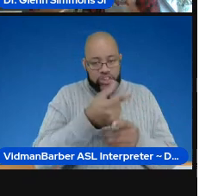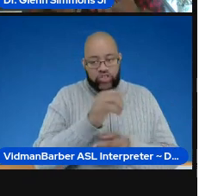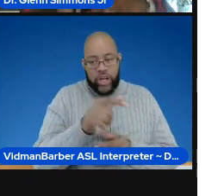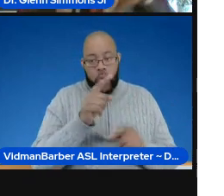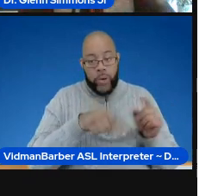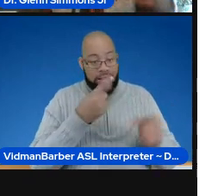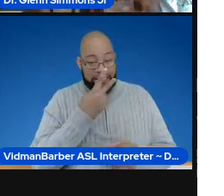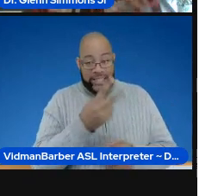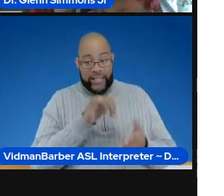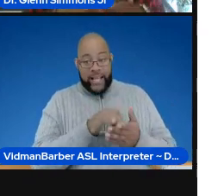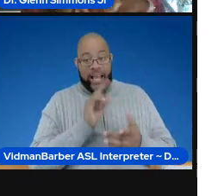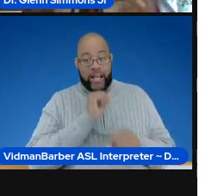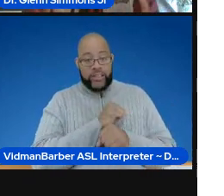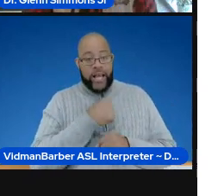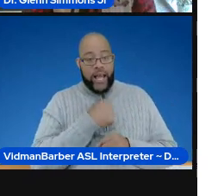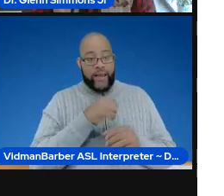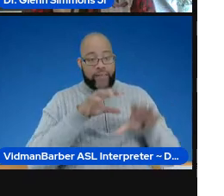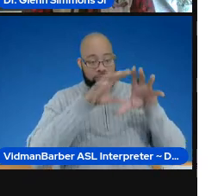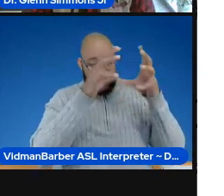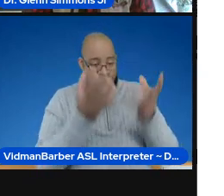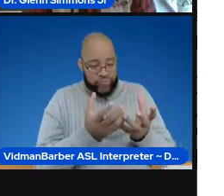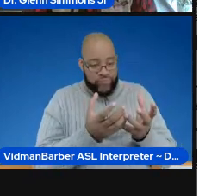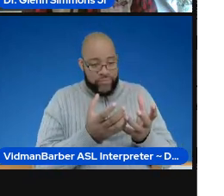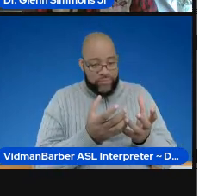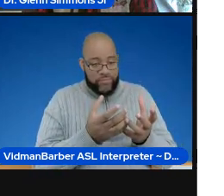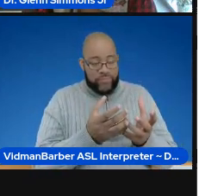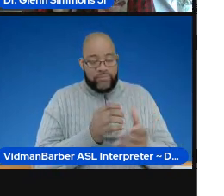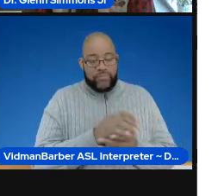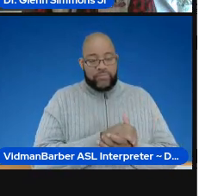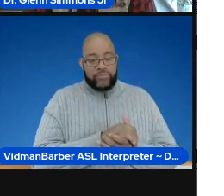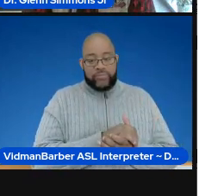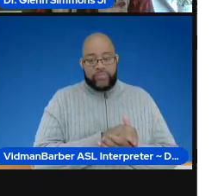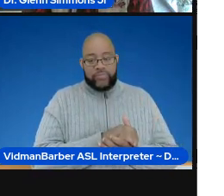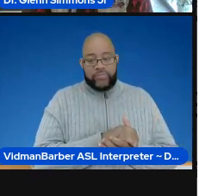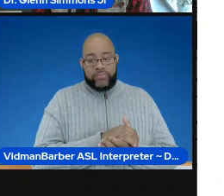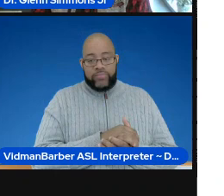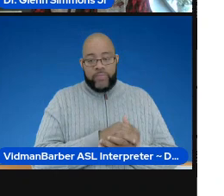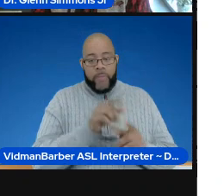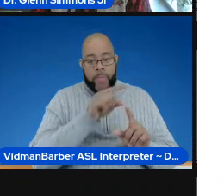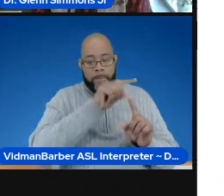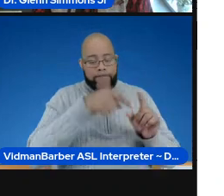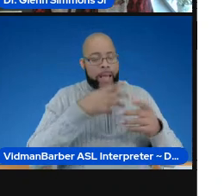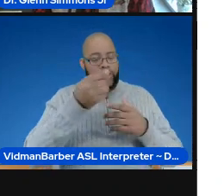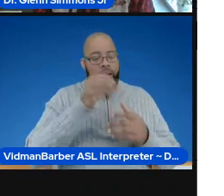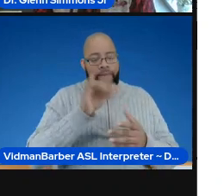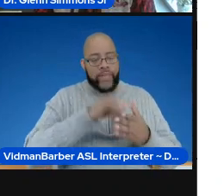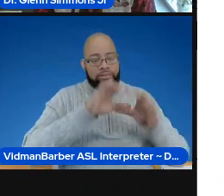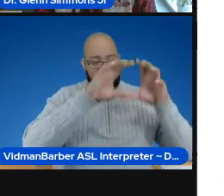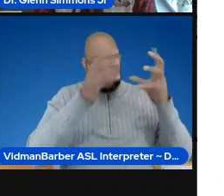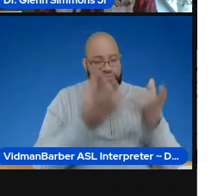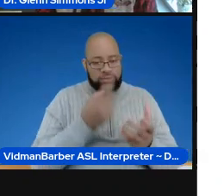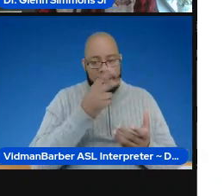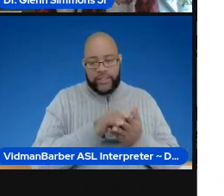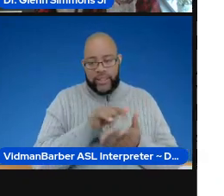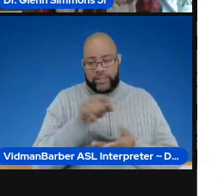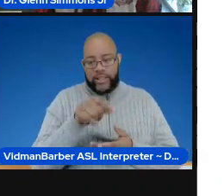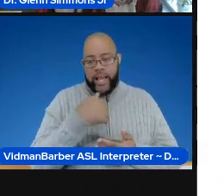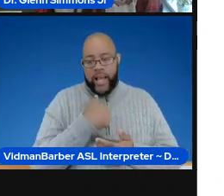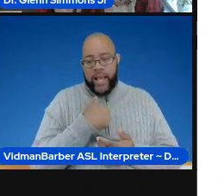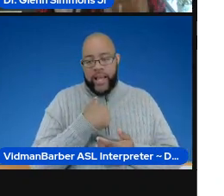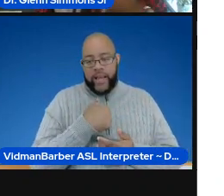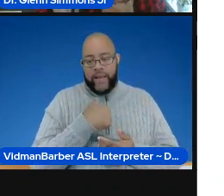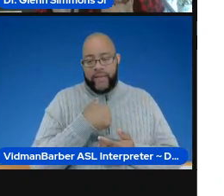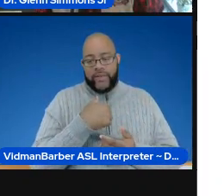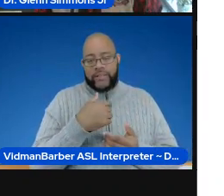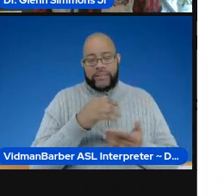can't see here is that there's actually fibroblasts all throughout the media outside of the spheroid. And you can see right here, you have a necrotic